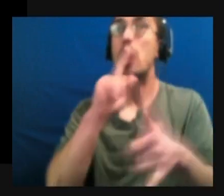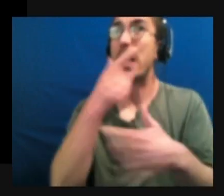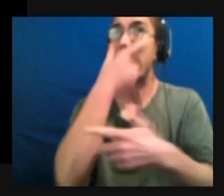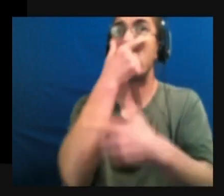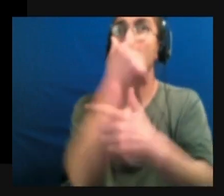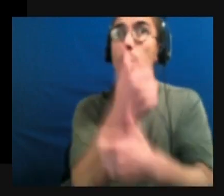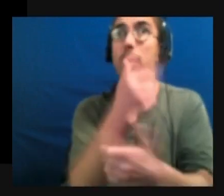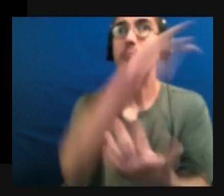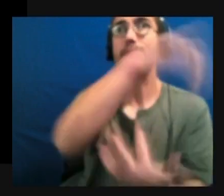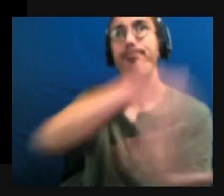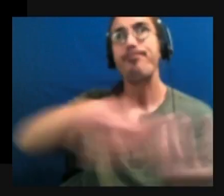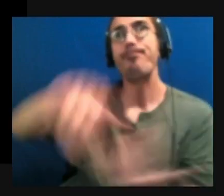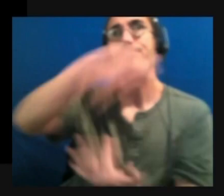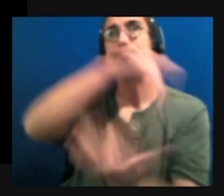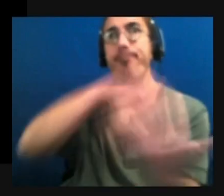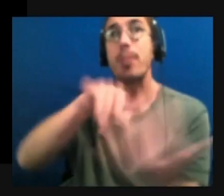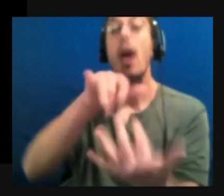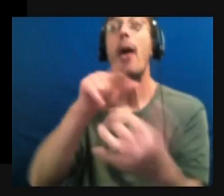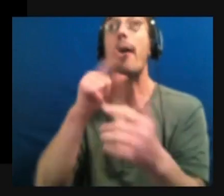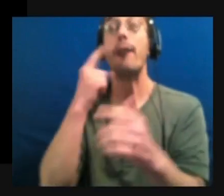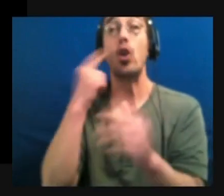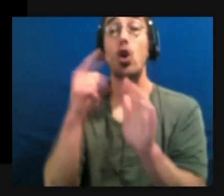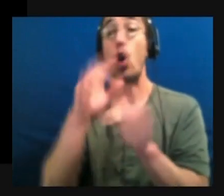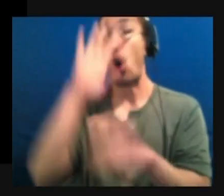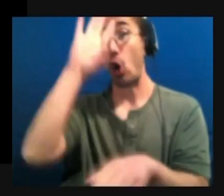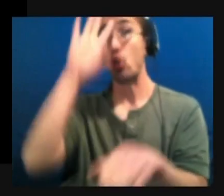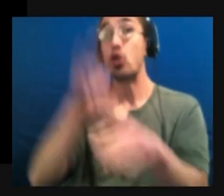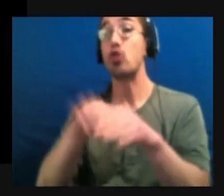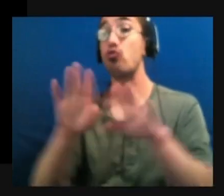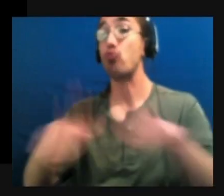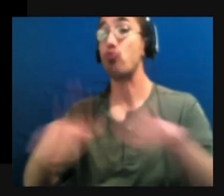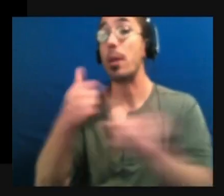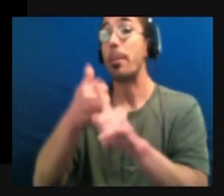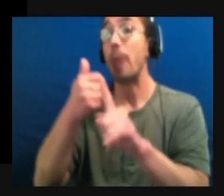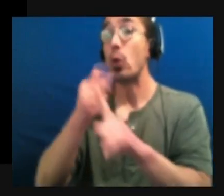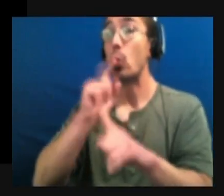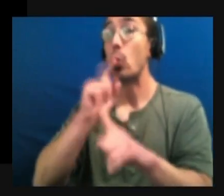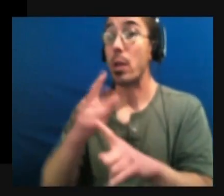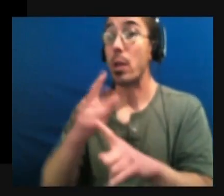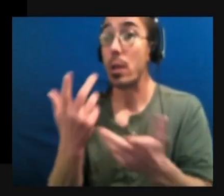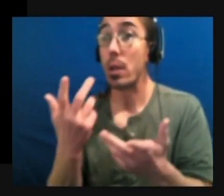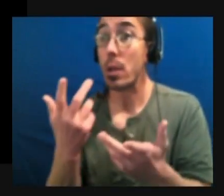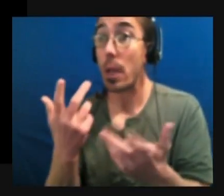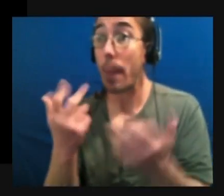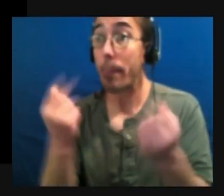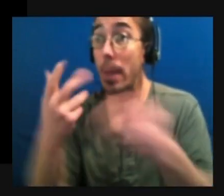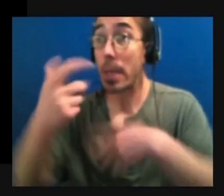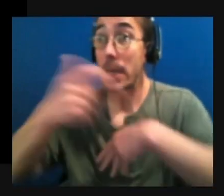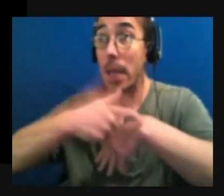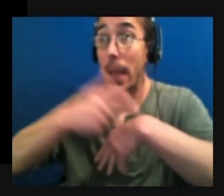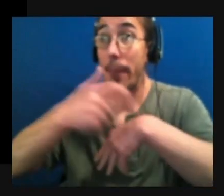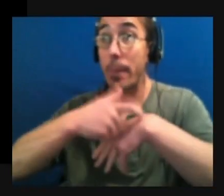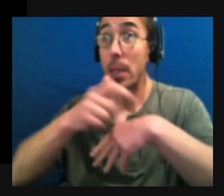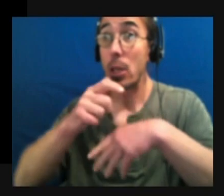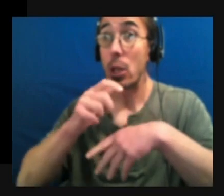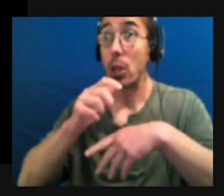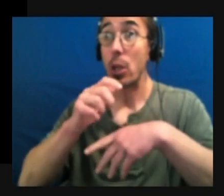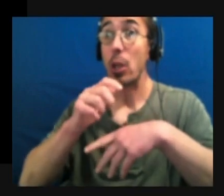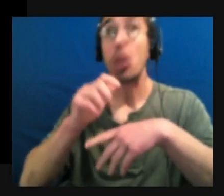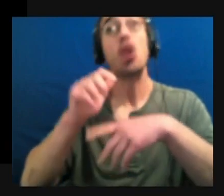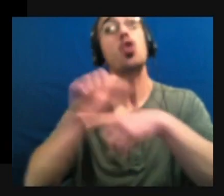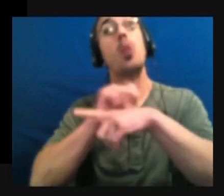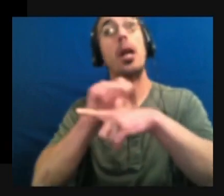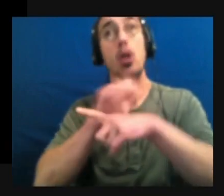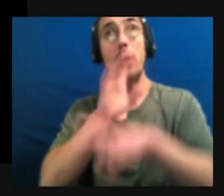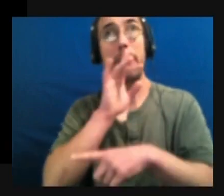right? And for autistic children, they're actually a lot of times being trained to speak first without